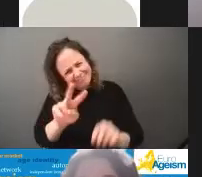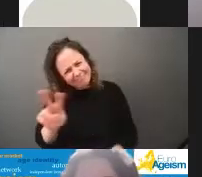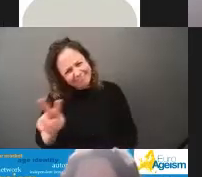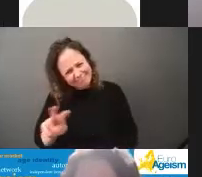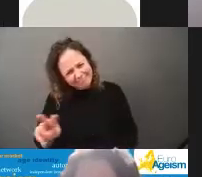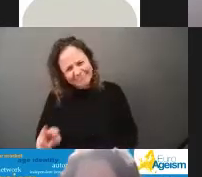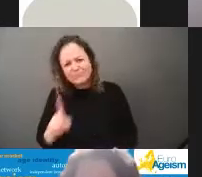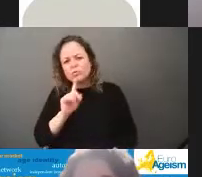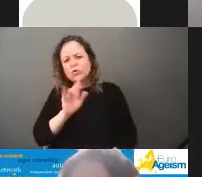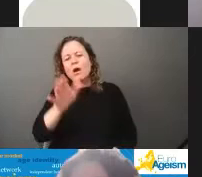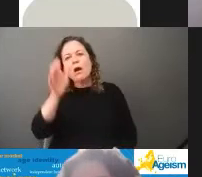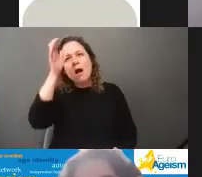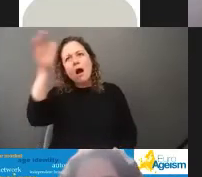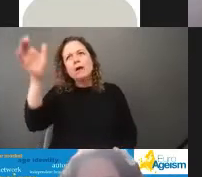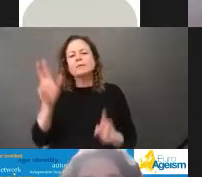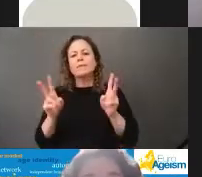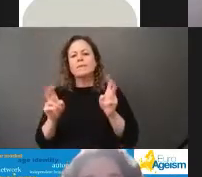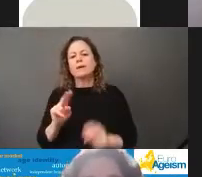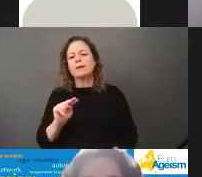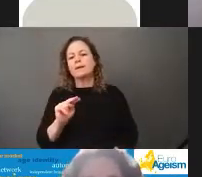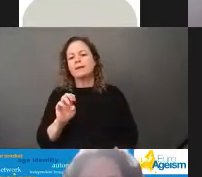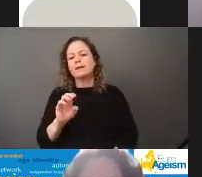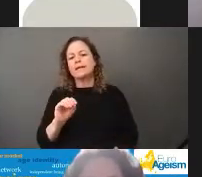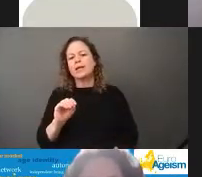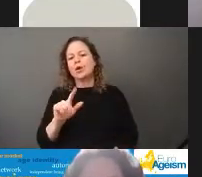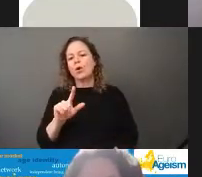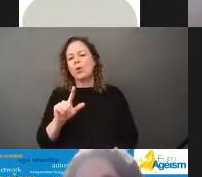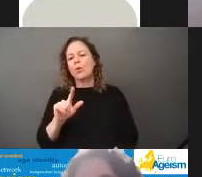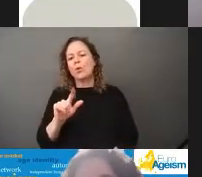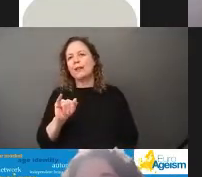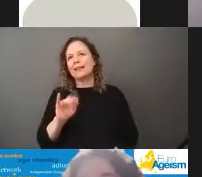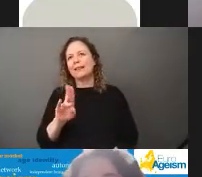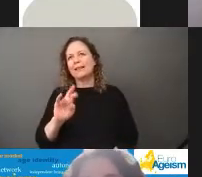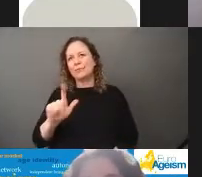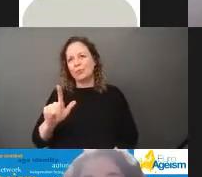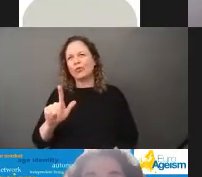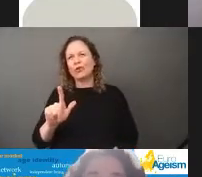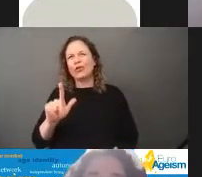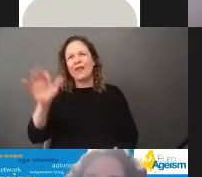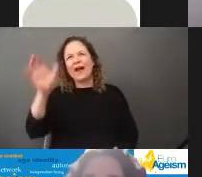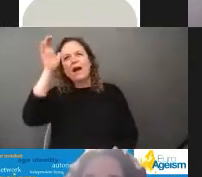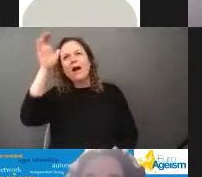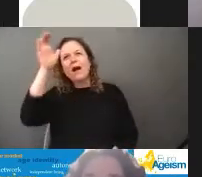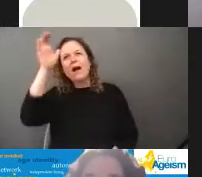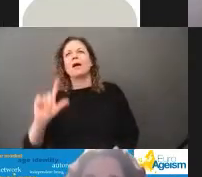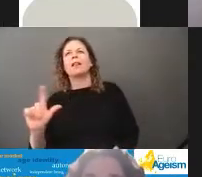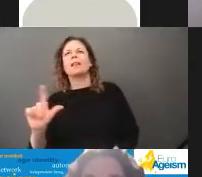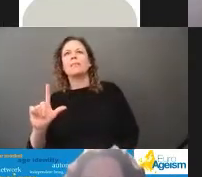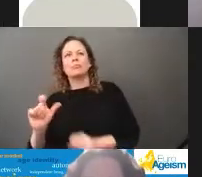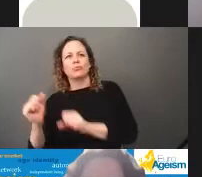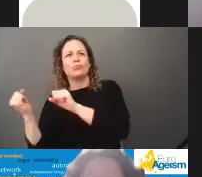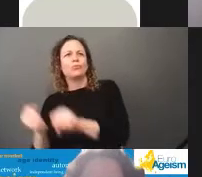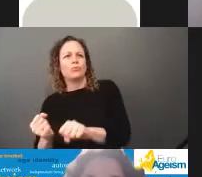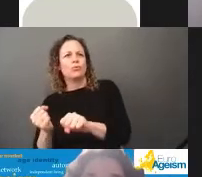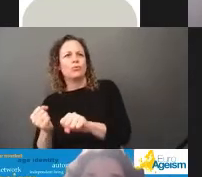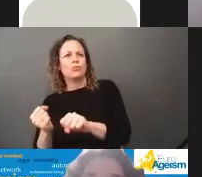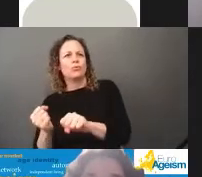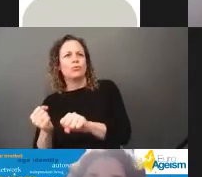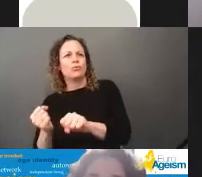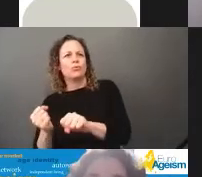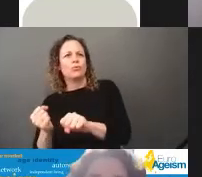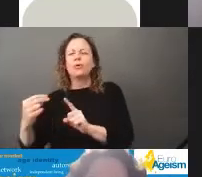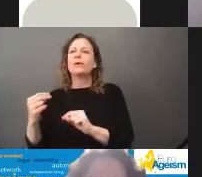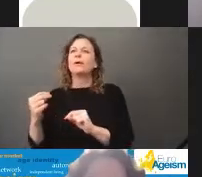neoliberal framework, which I think is very common in the United States and goes in line with the successful aging model.